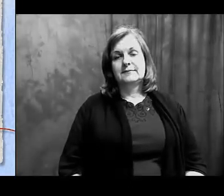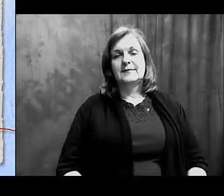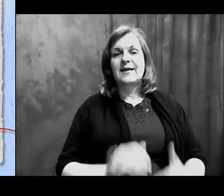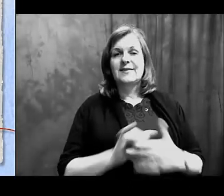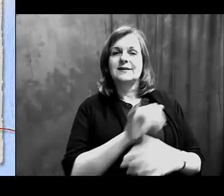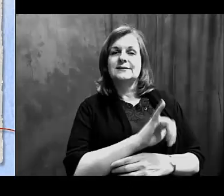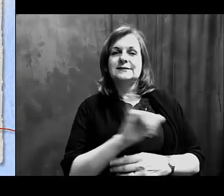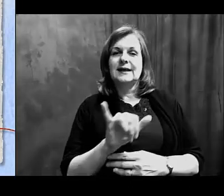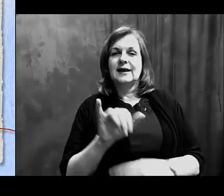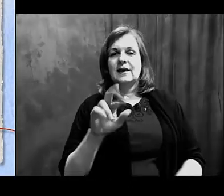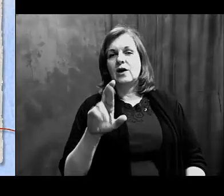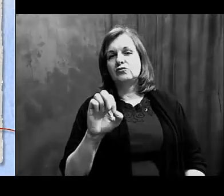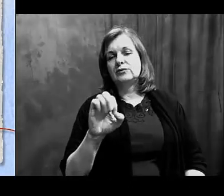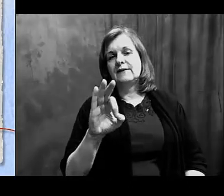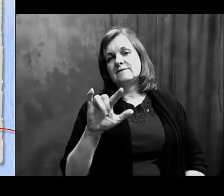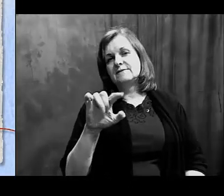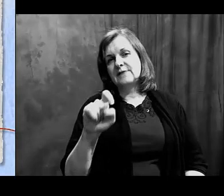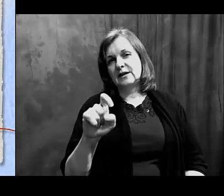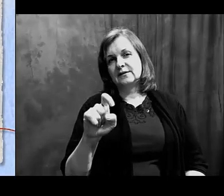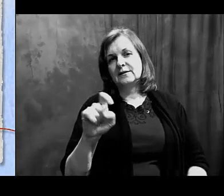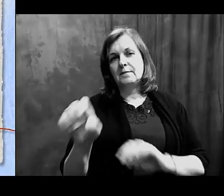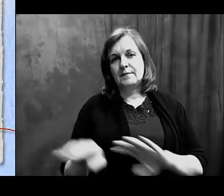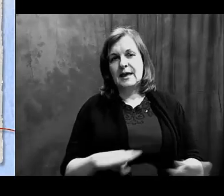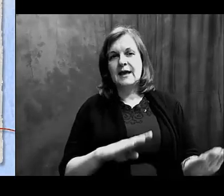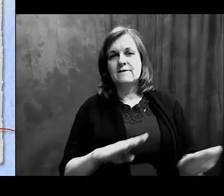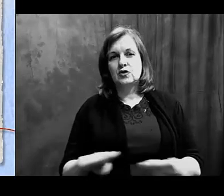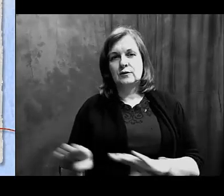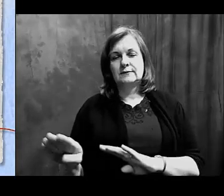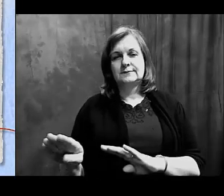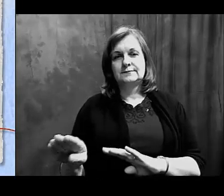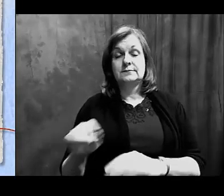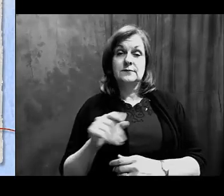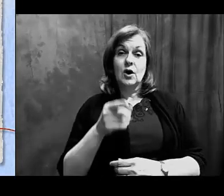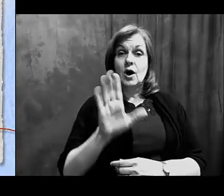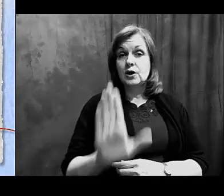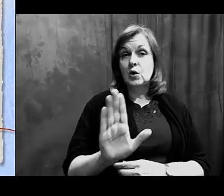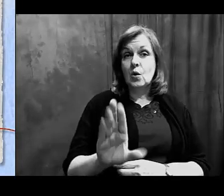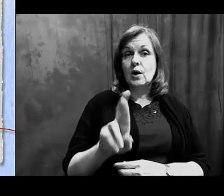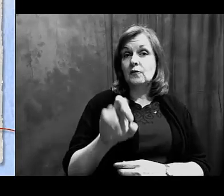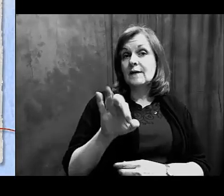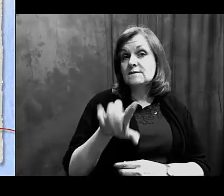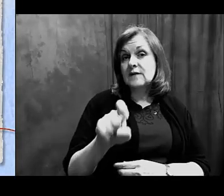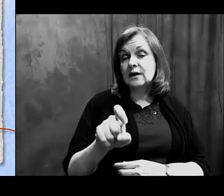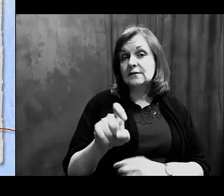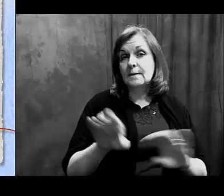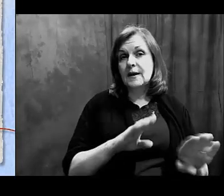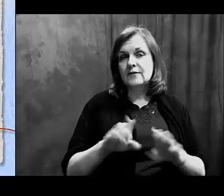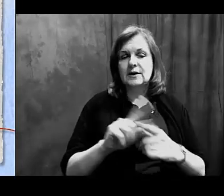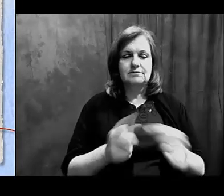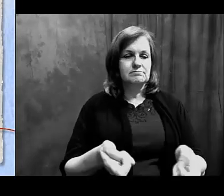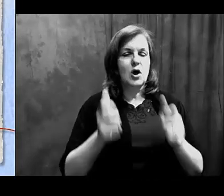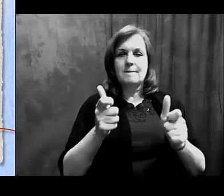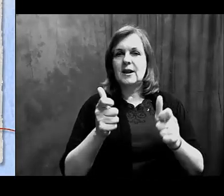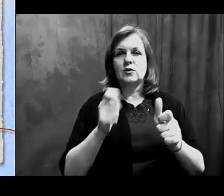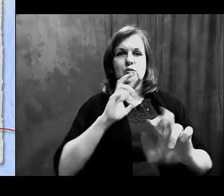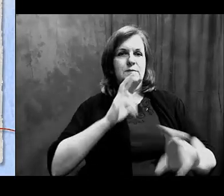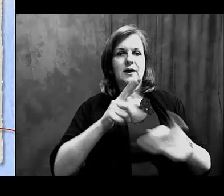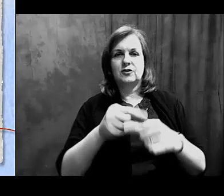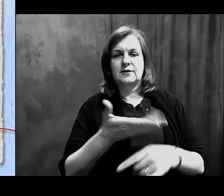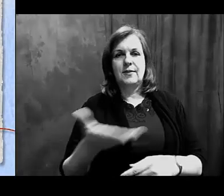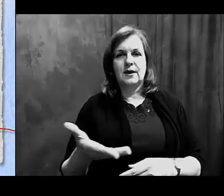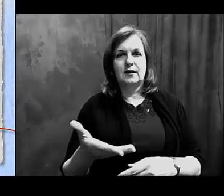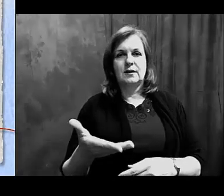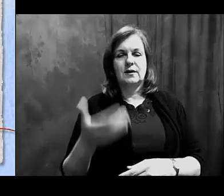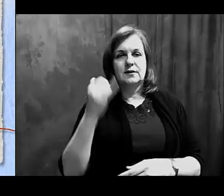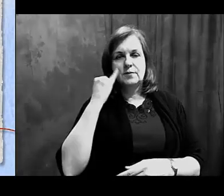in line with things like reflex type behaviors. So your reflex behavior is an automatic response to